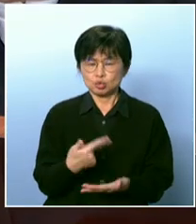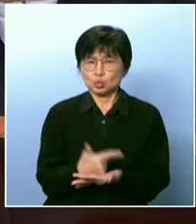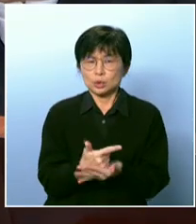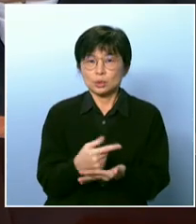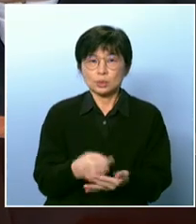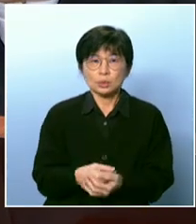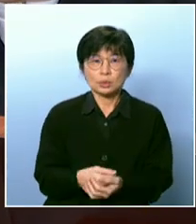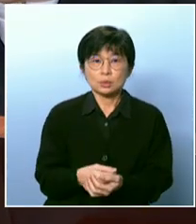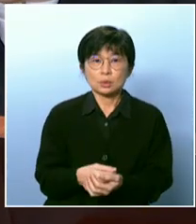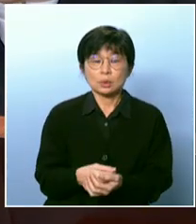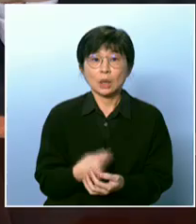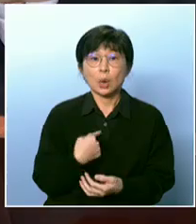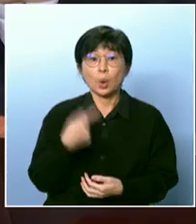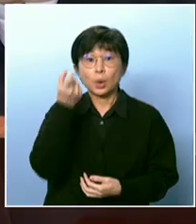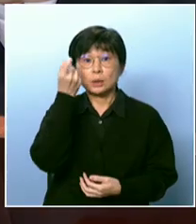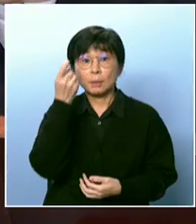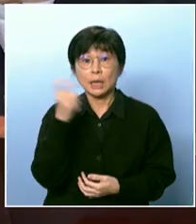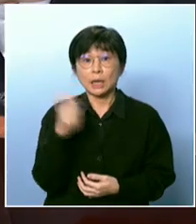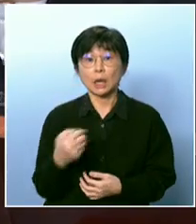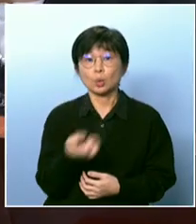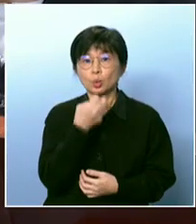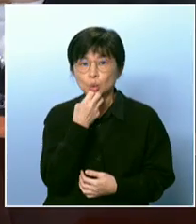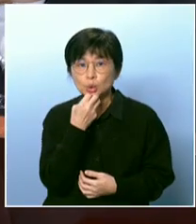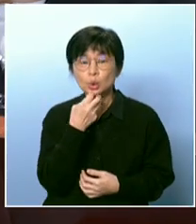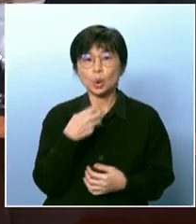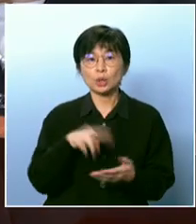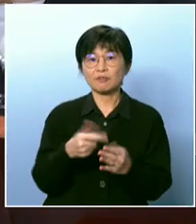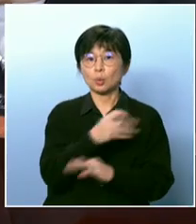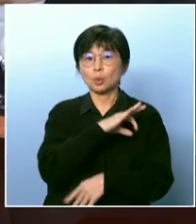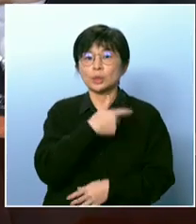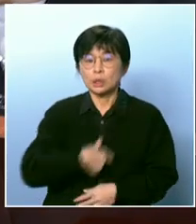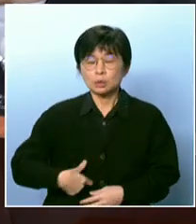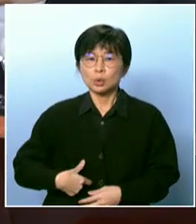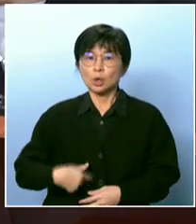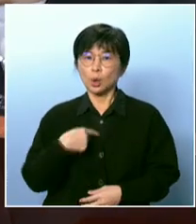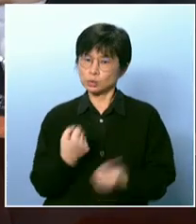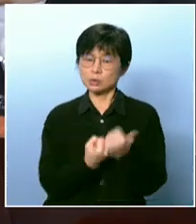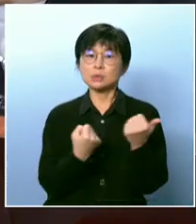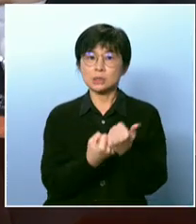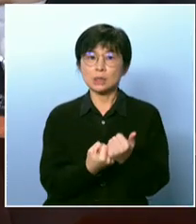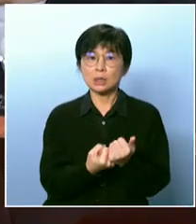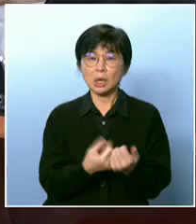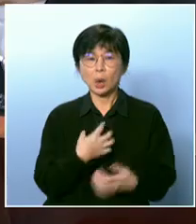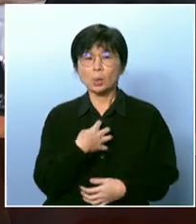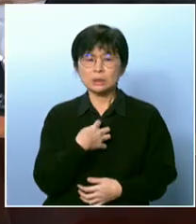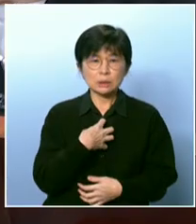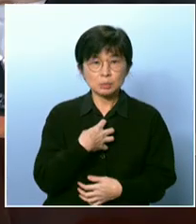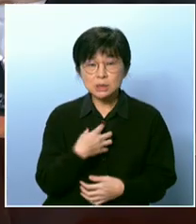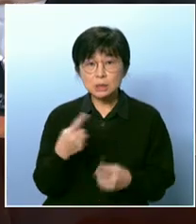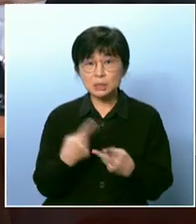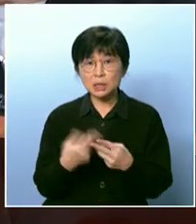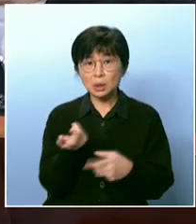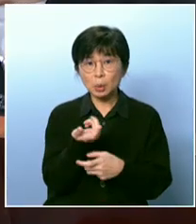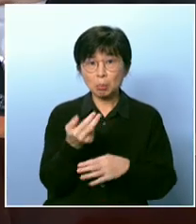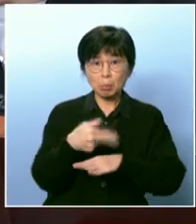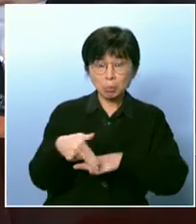Chair, excuse me, I still have more follow-up questions because this is a funding proposal. I, as a LegCo member